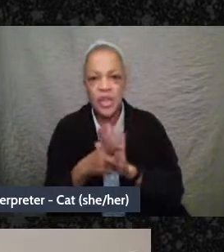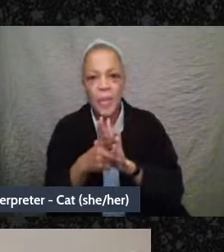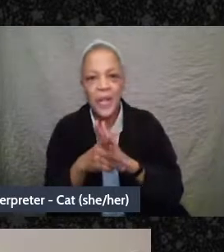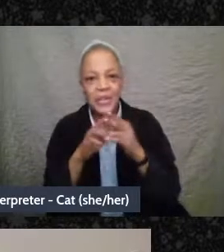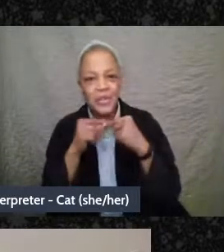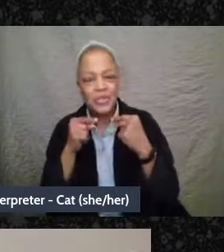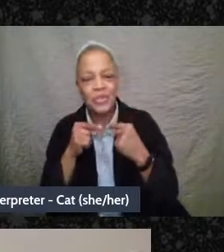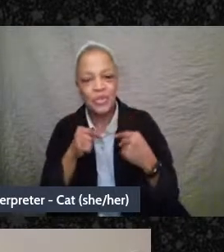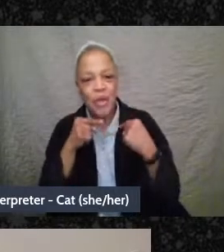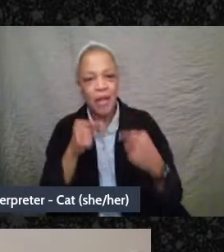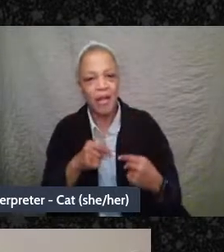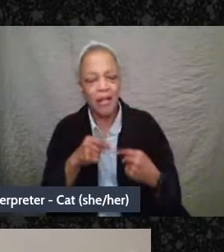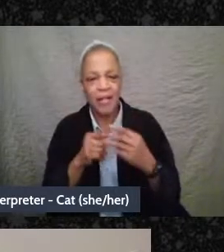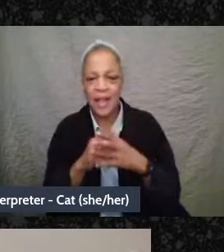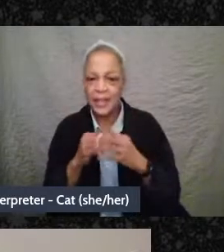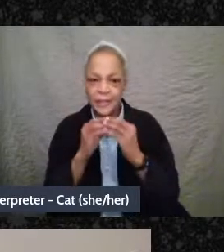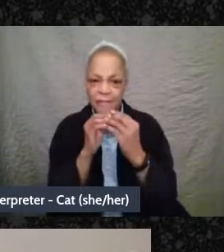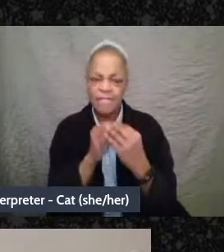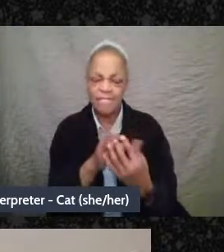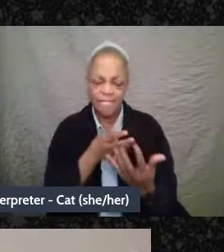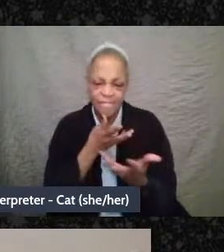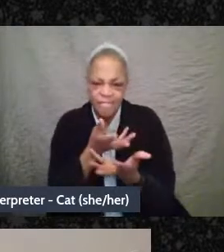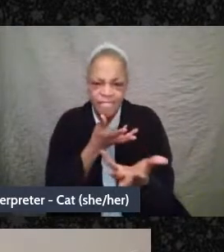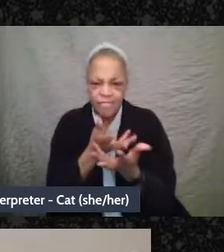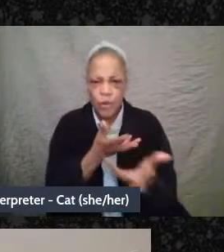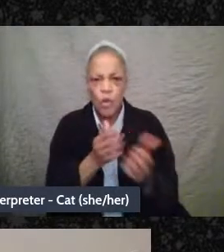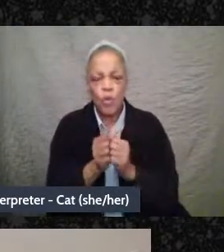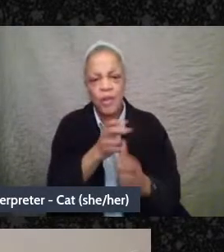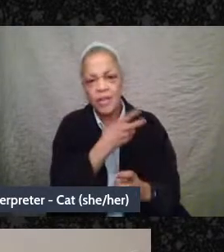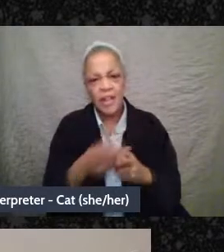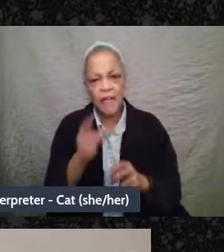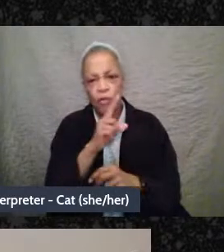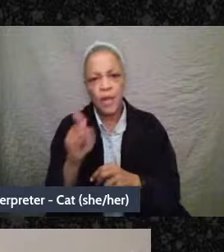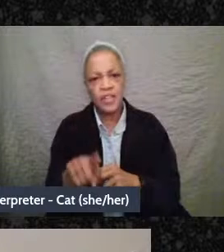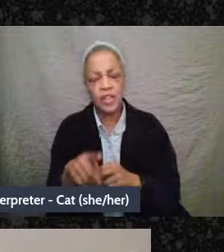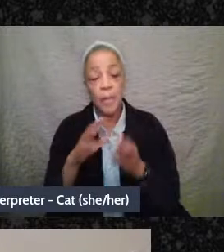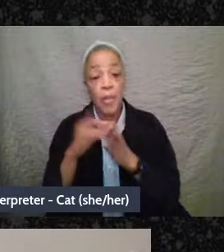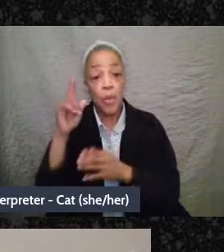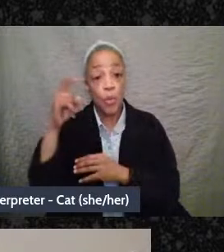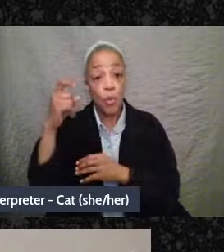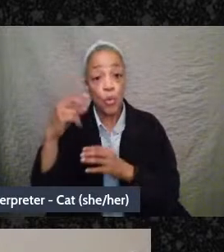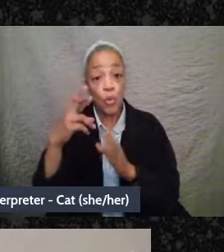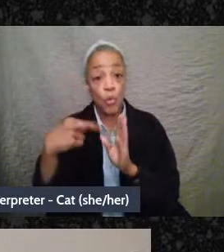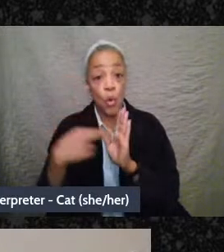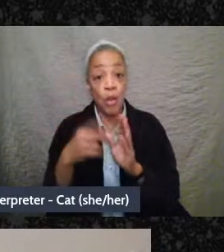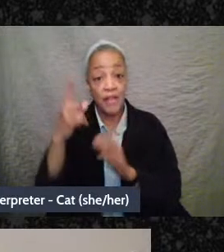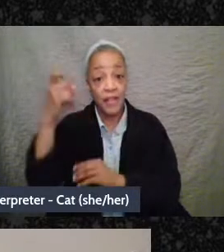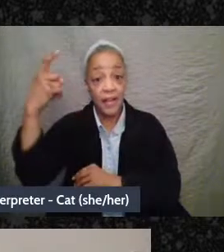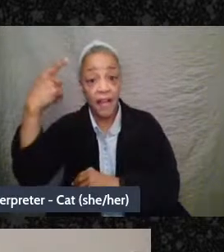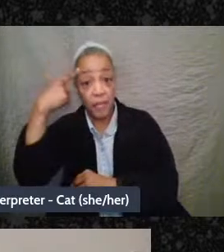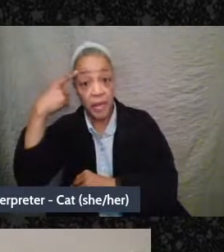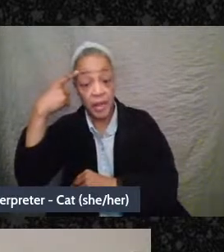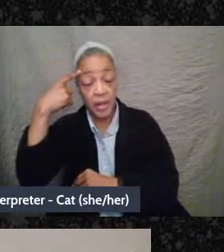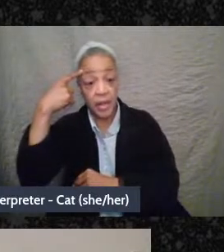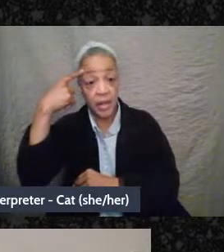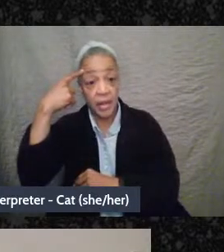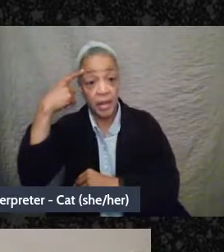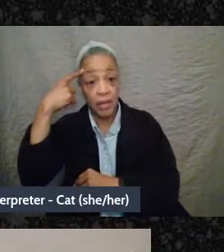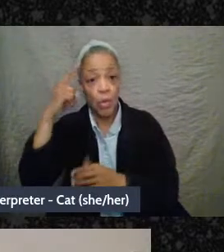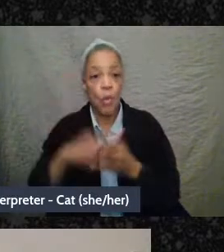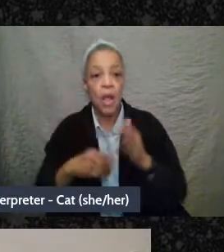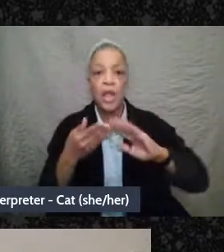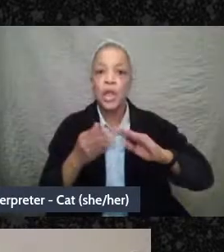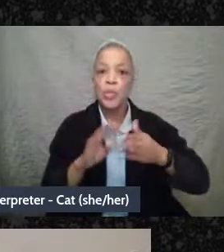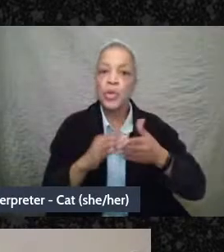really grapple with tough questions around the role of the state, around what it means, what community